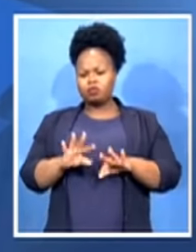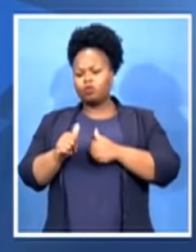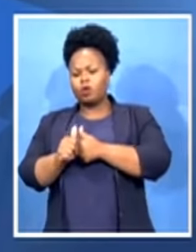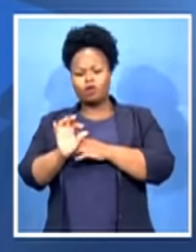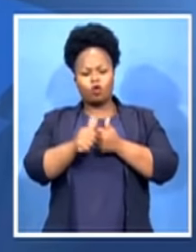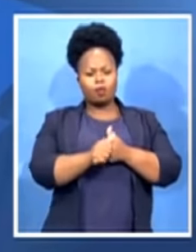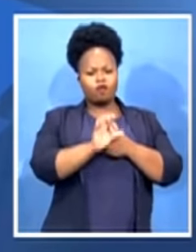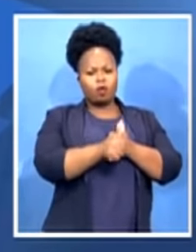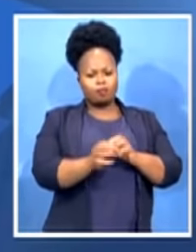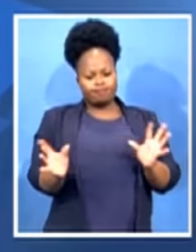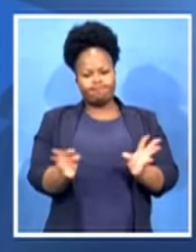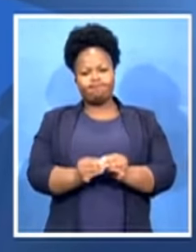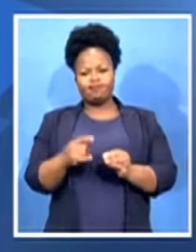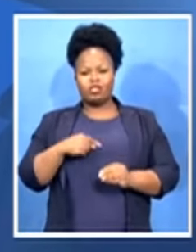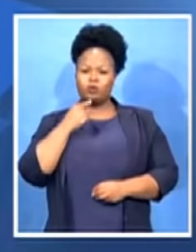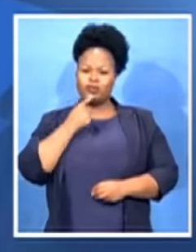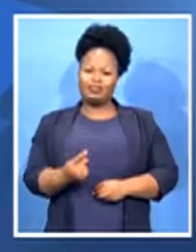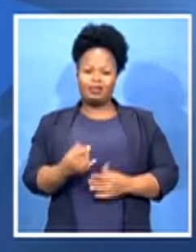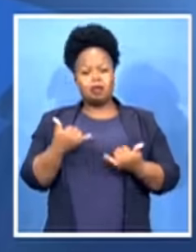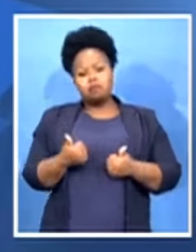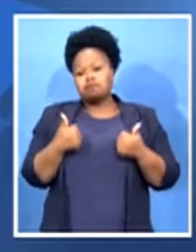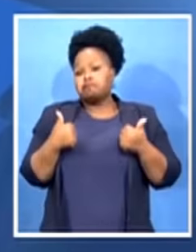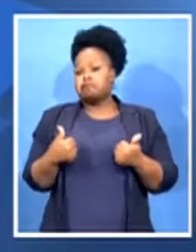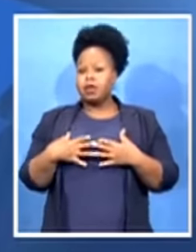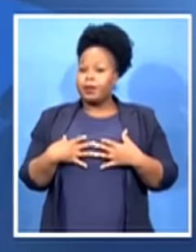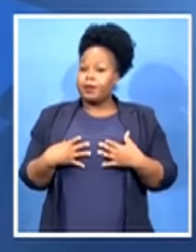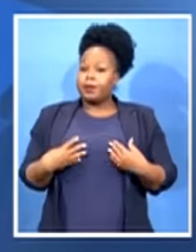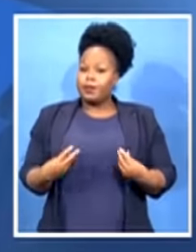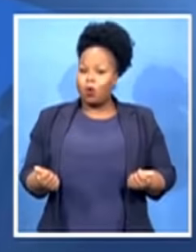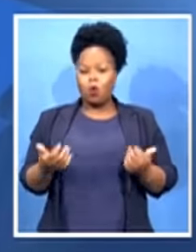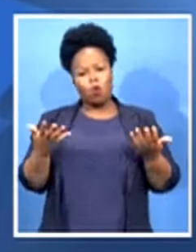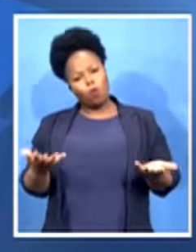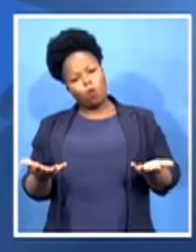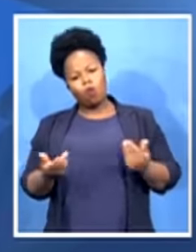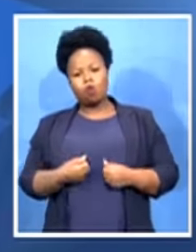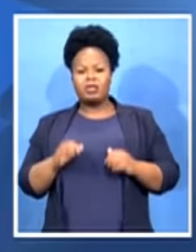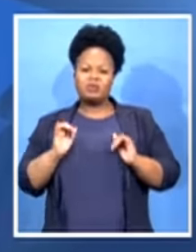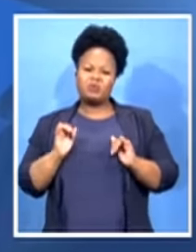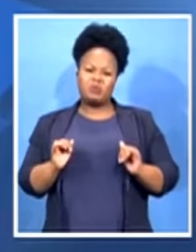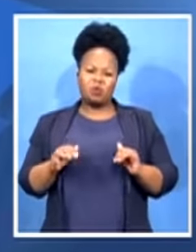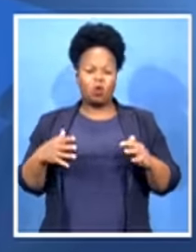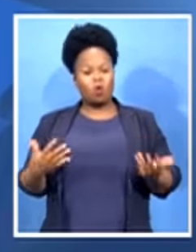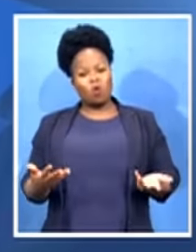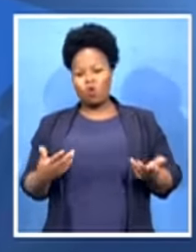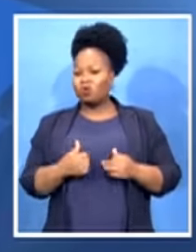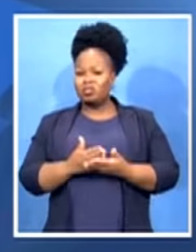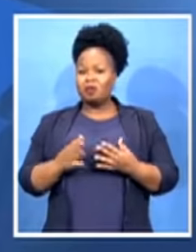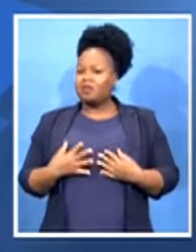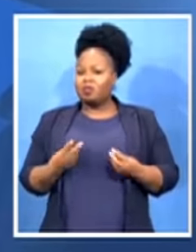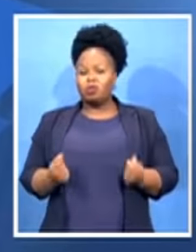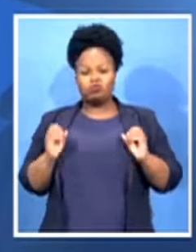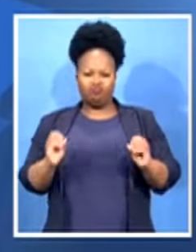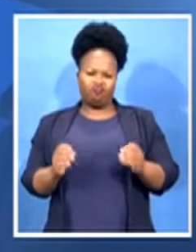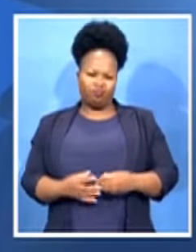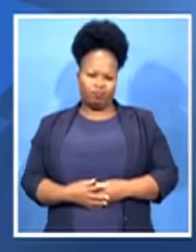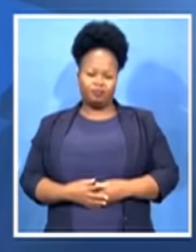having good recoveries or we're not having good recoveries, or we're not having recoveries at all. What is important that I'm mentioning